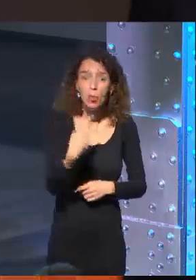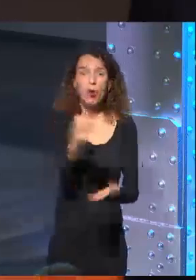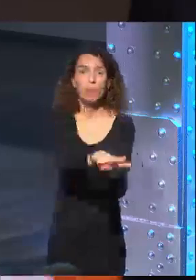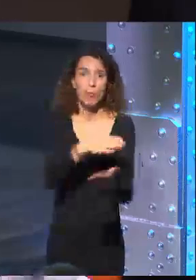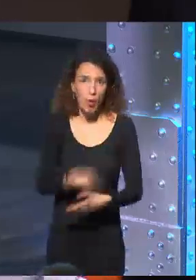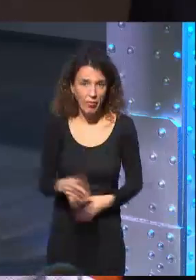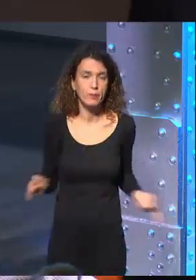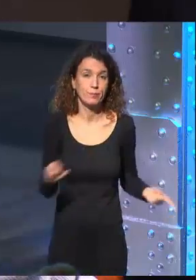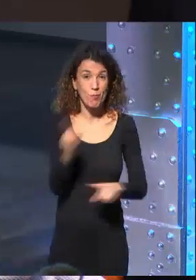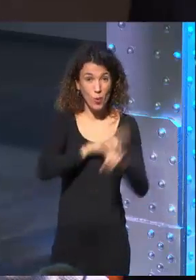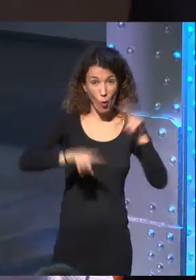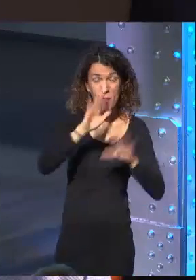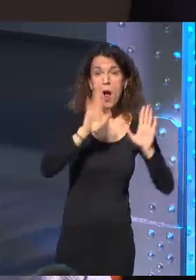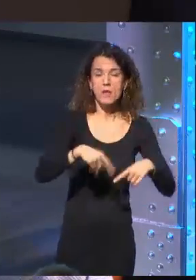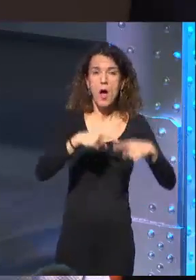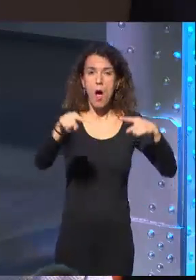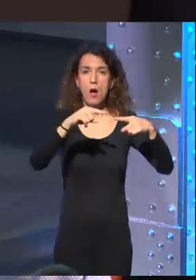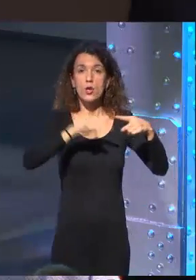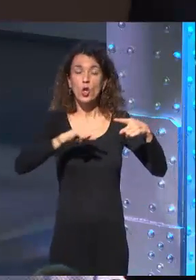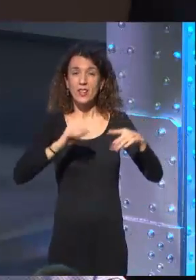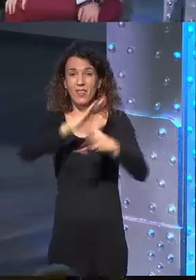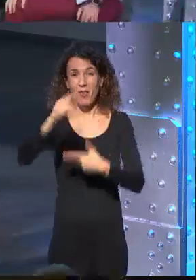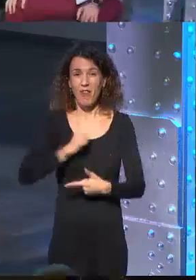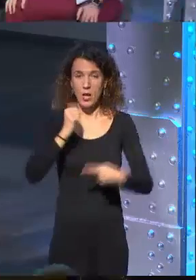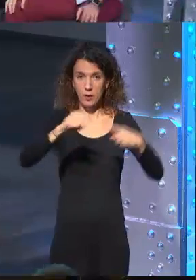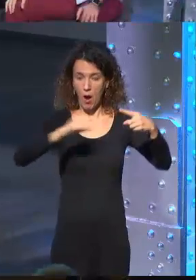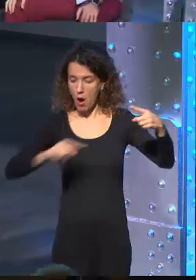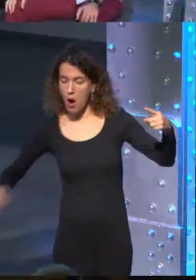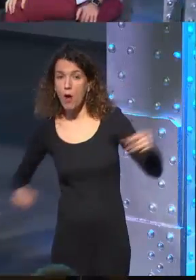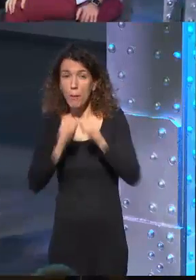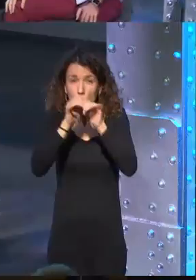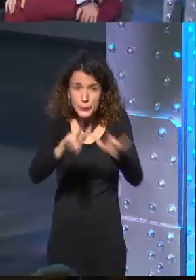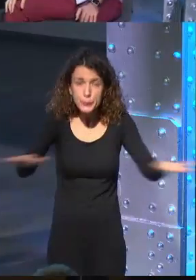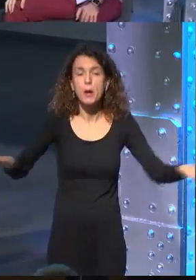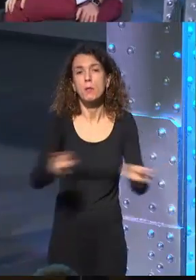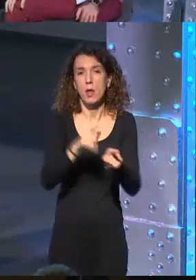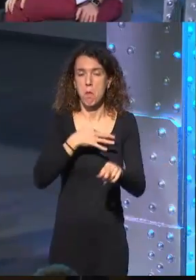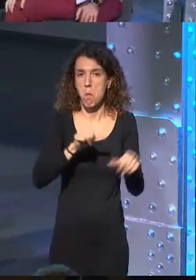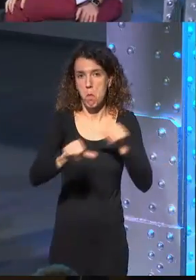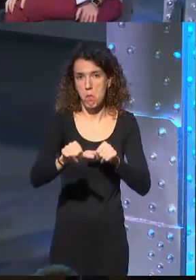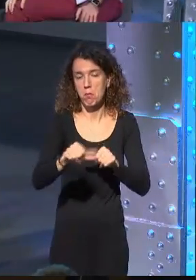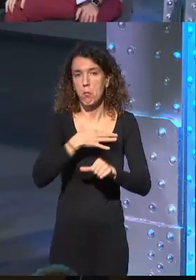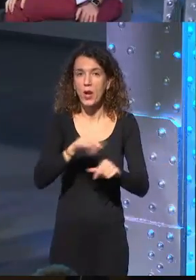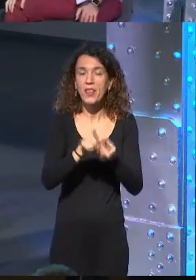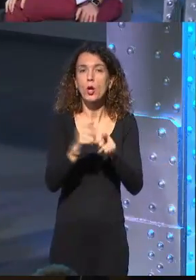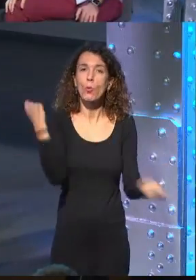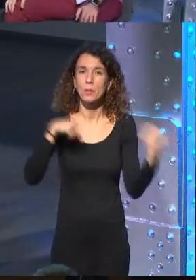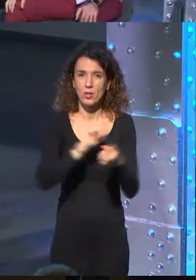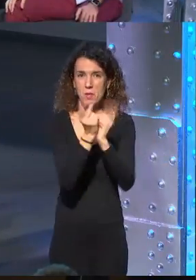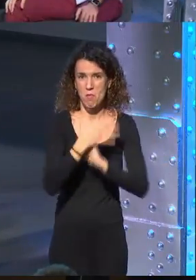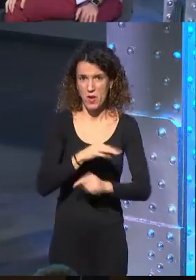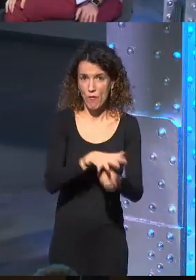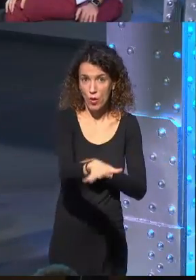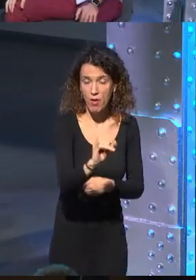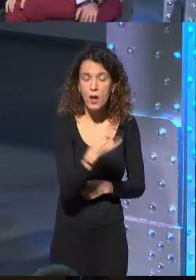order not to take some drugs, because otherwise you could die. Yeah, these fake news get